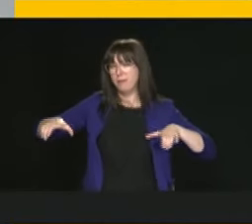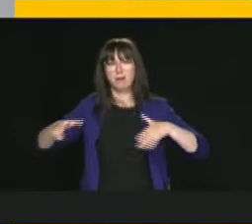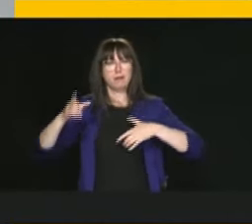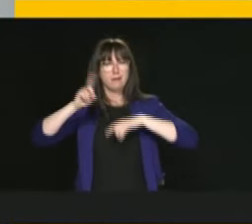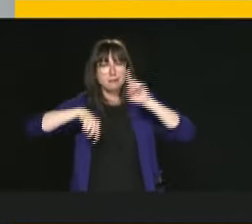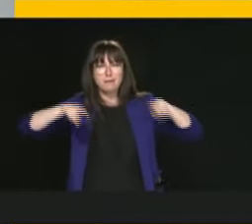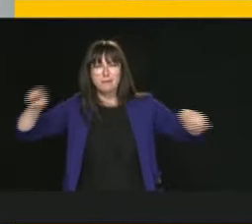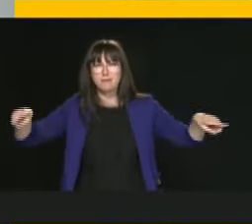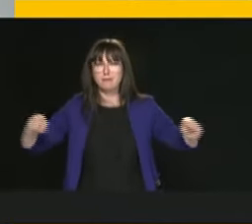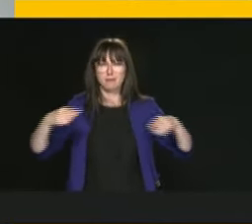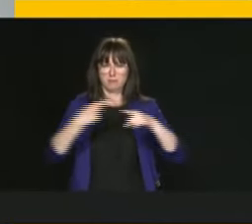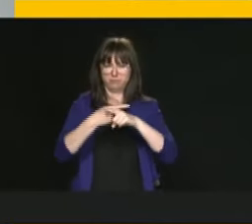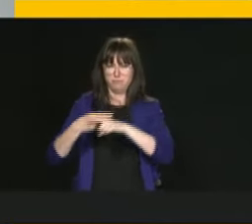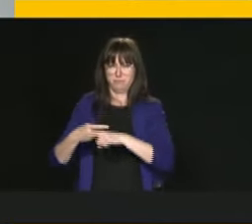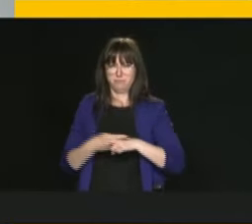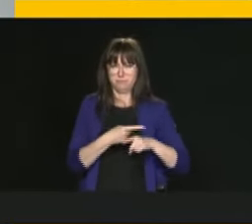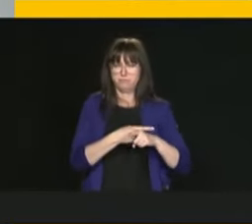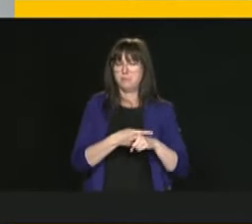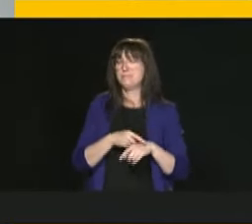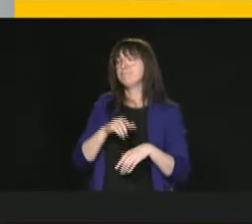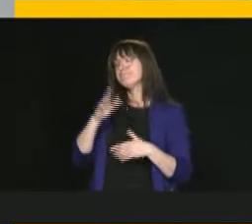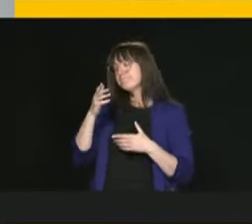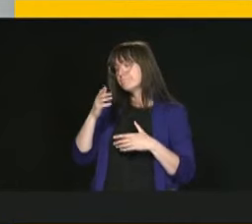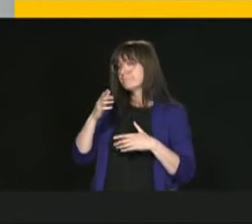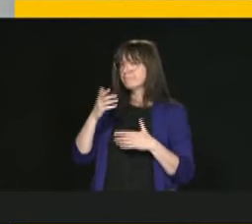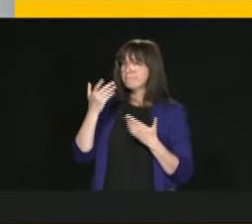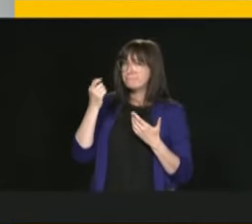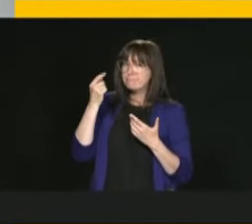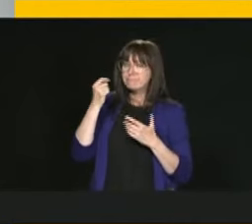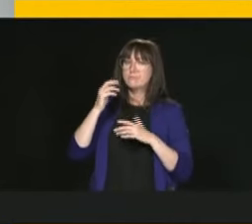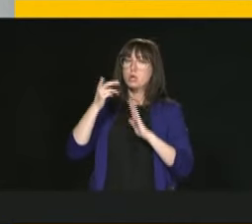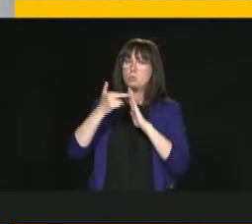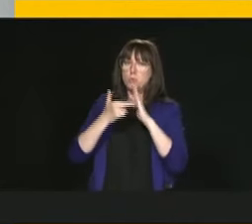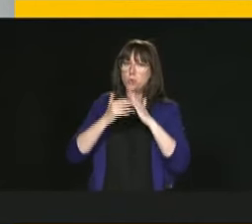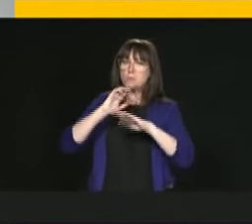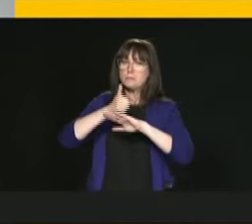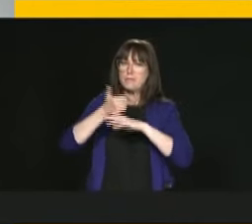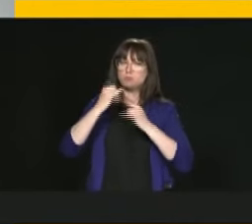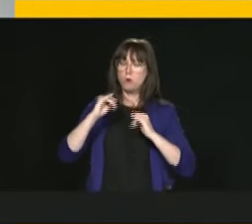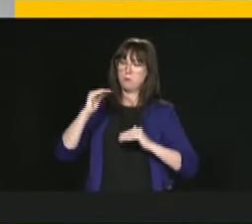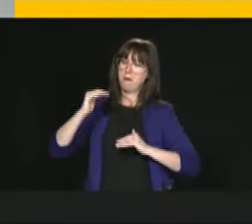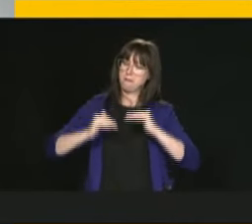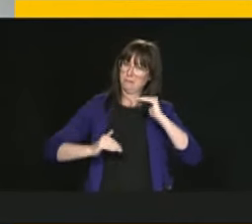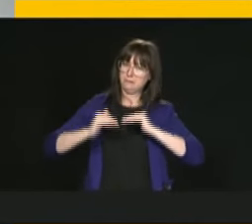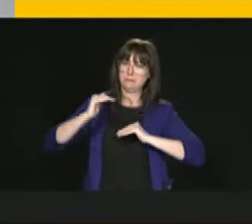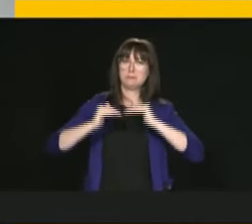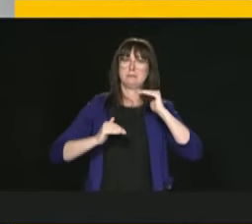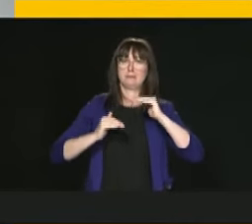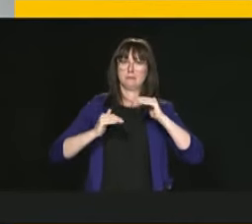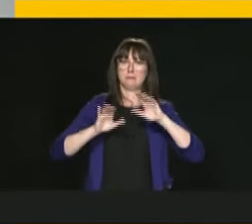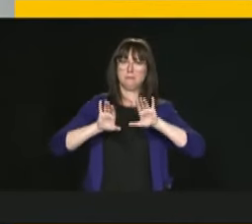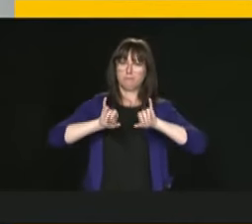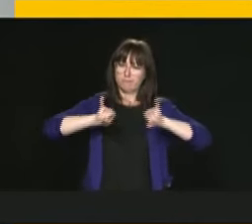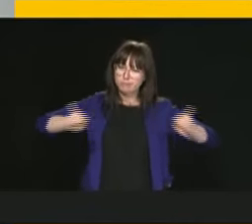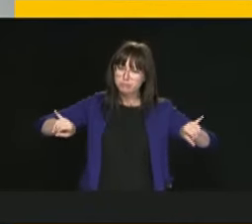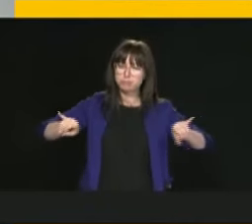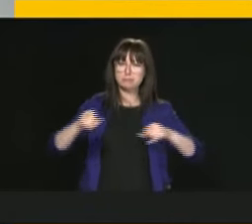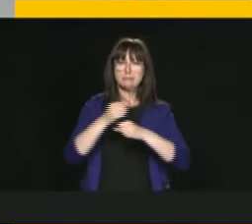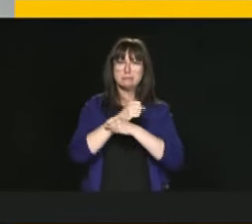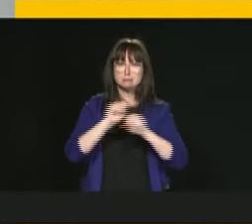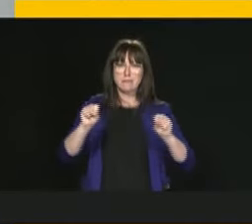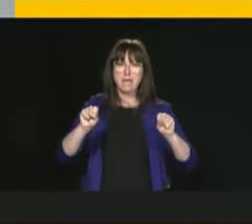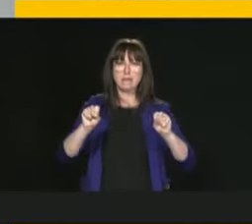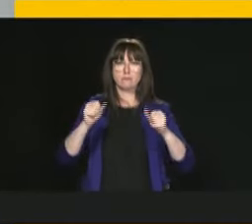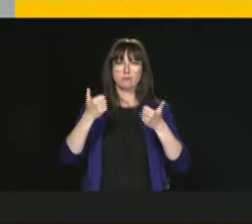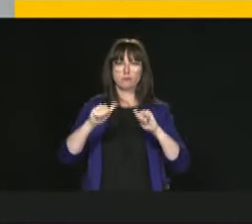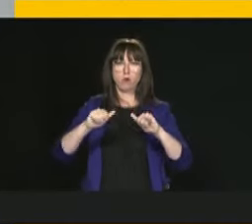organizations are trying as best they can to put in rules that will balance the need to keep people safe and slow and stop